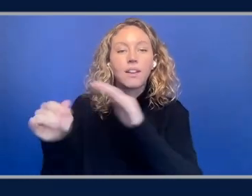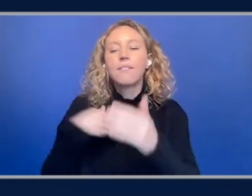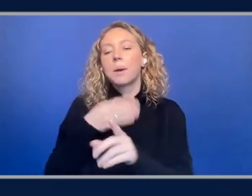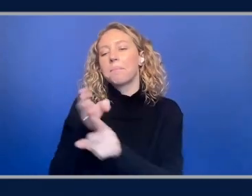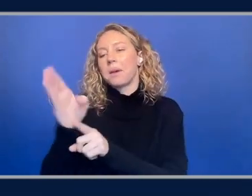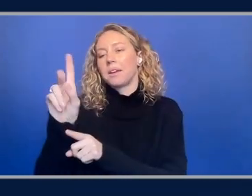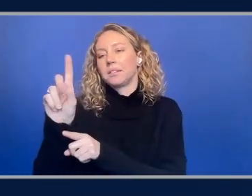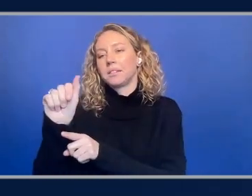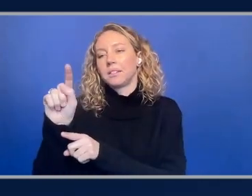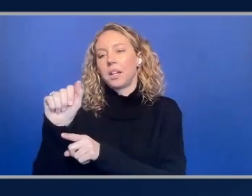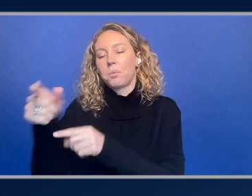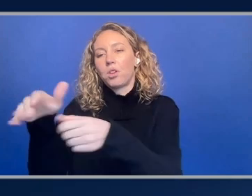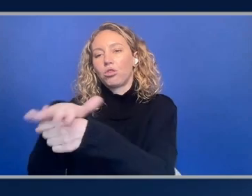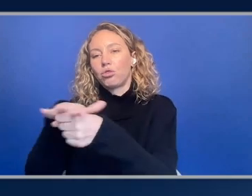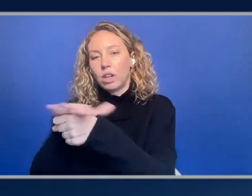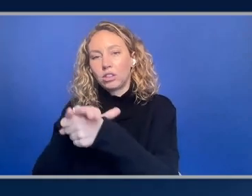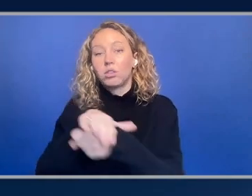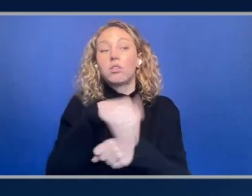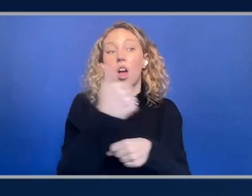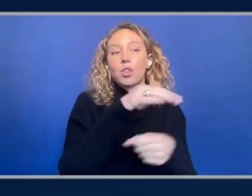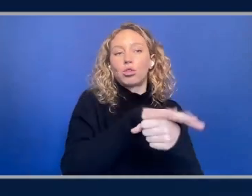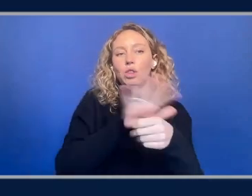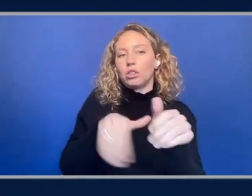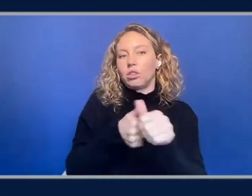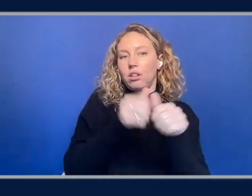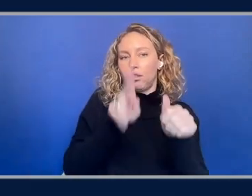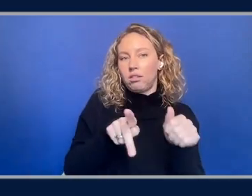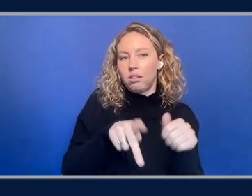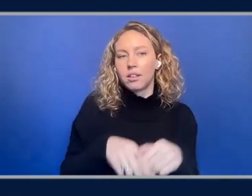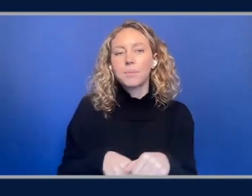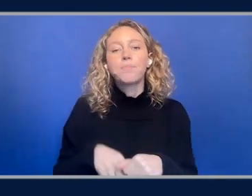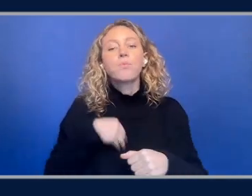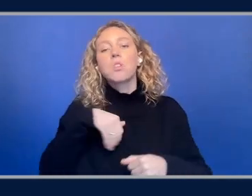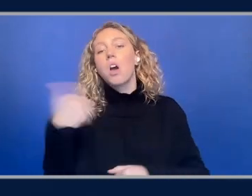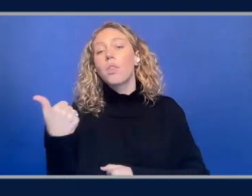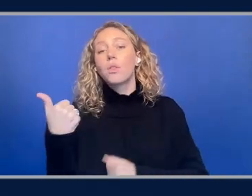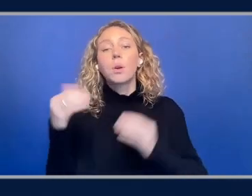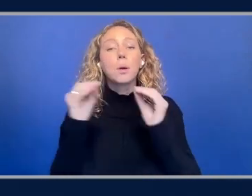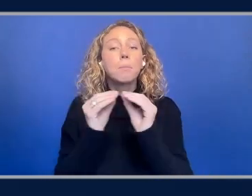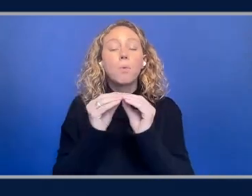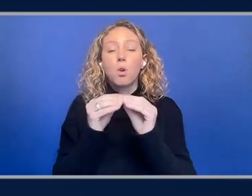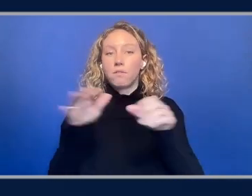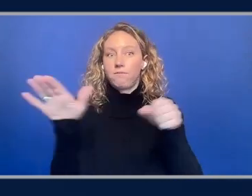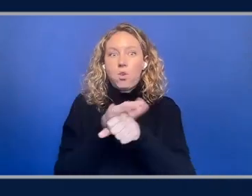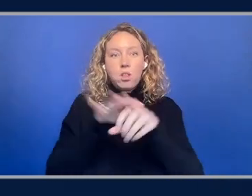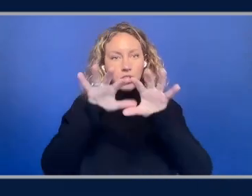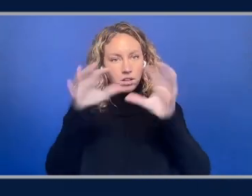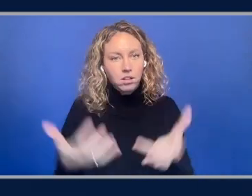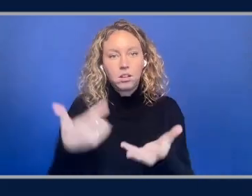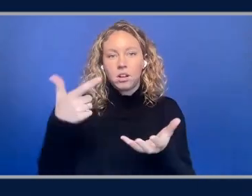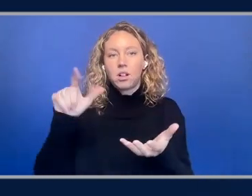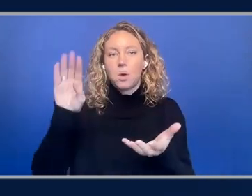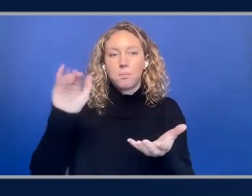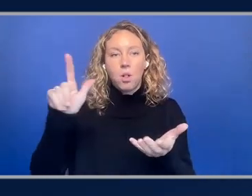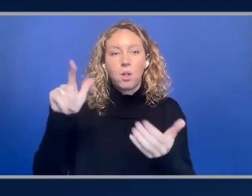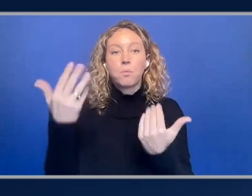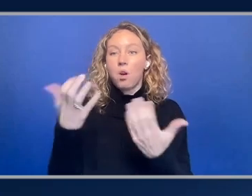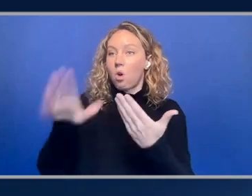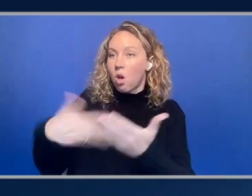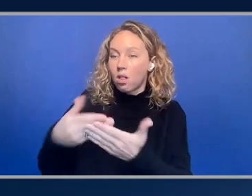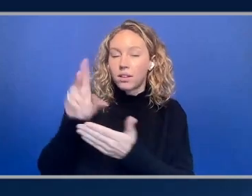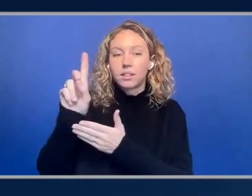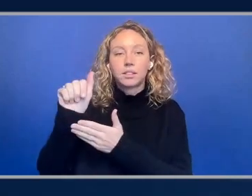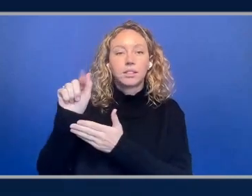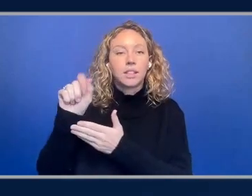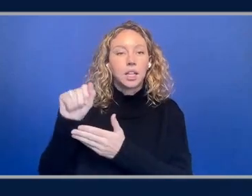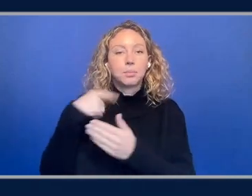region and they want to have another regions as fallback. Others are more like truly global, where they want the same data set to be available in every region and